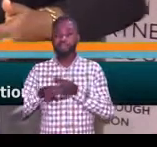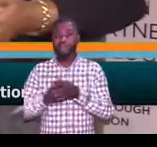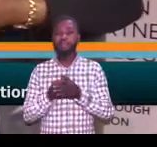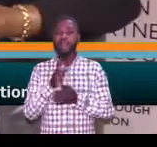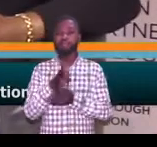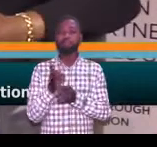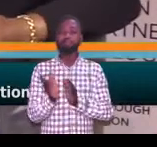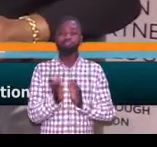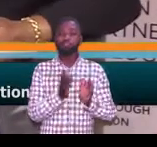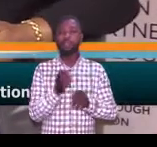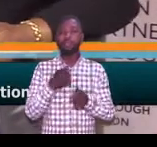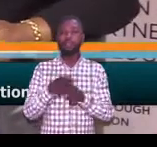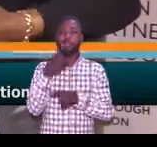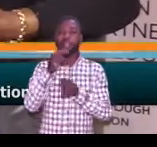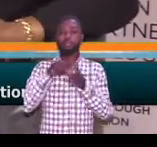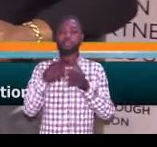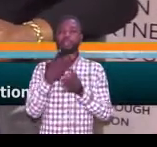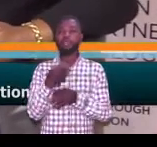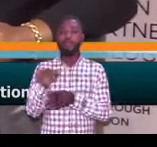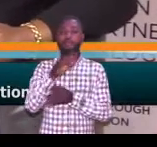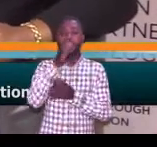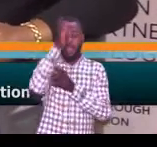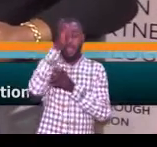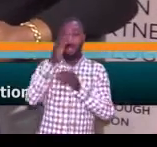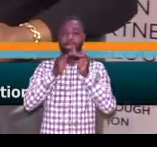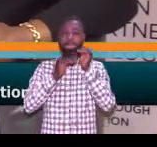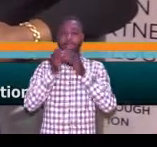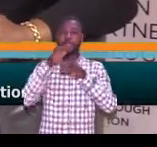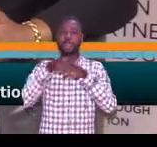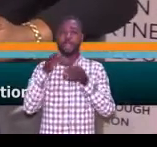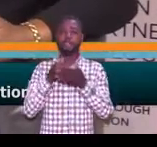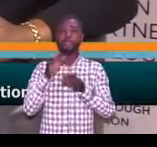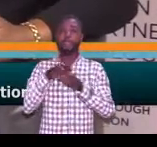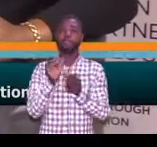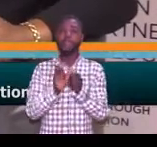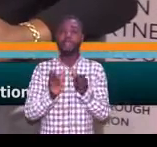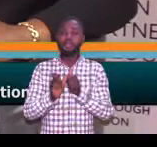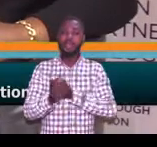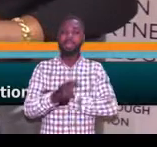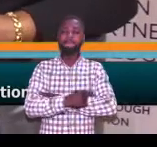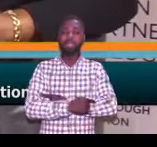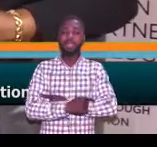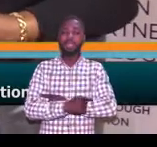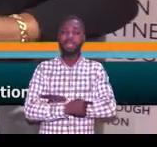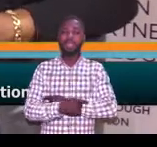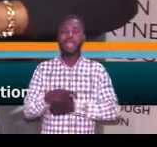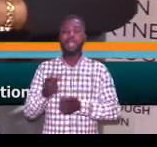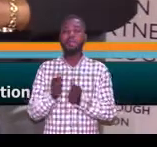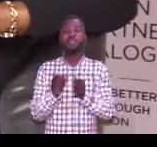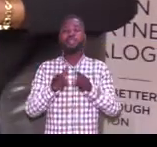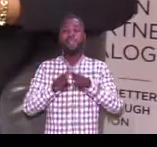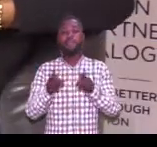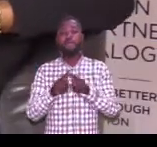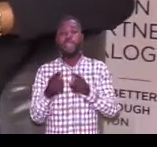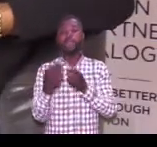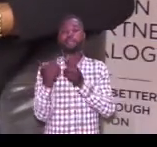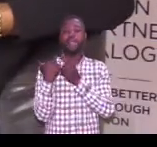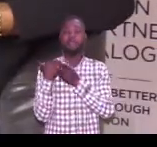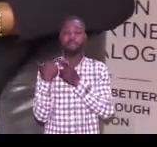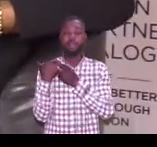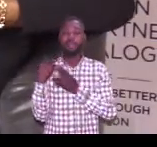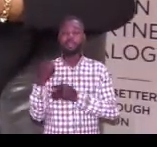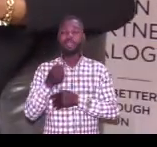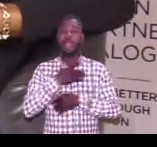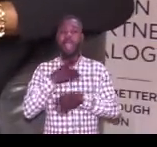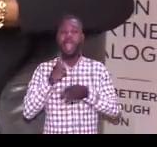from the beginning of your career, building on it on a daily basis with various